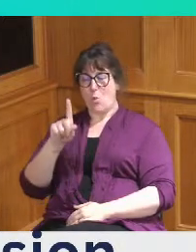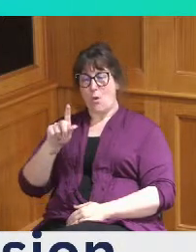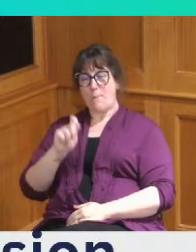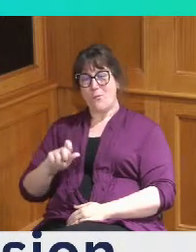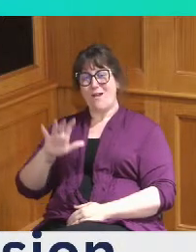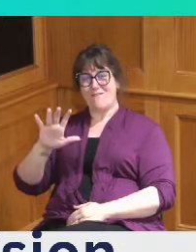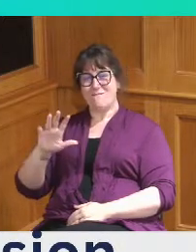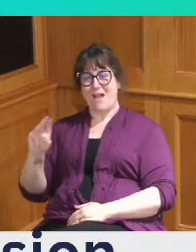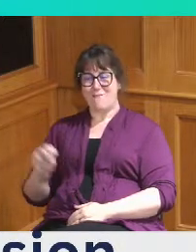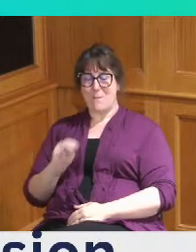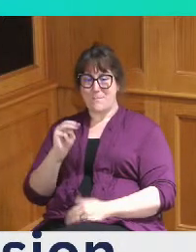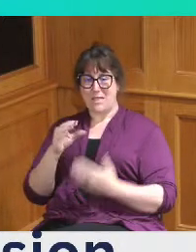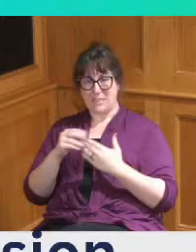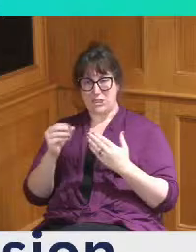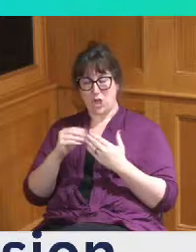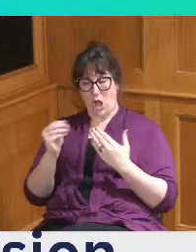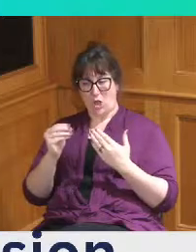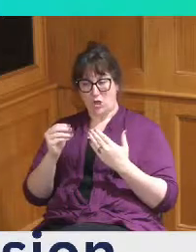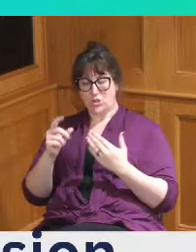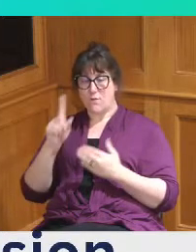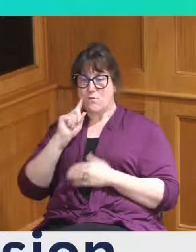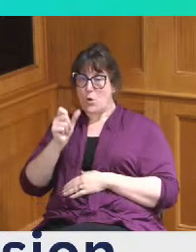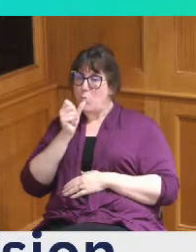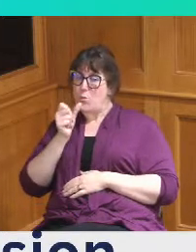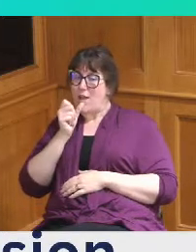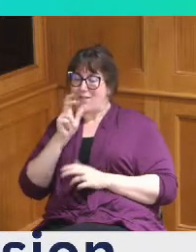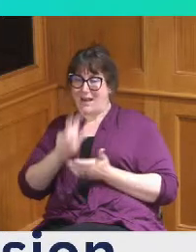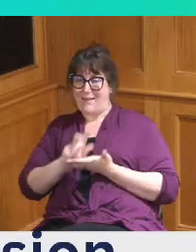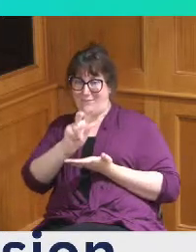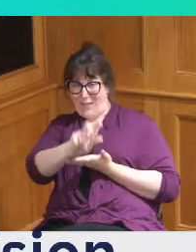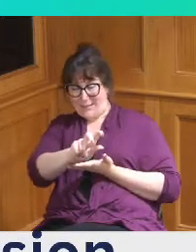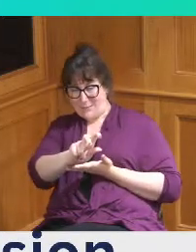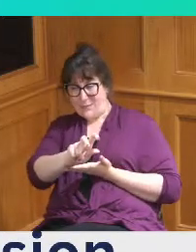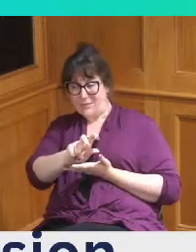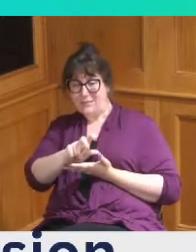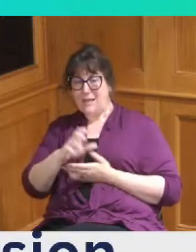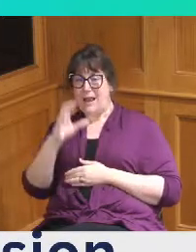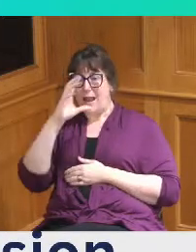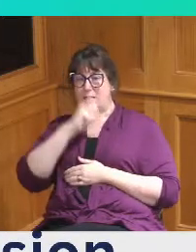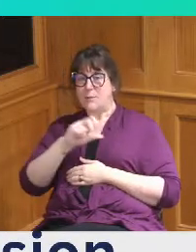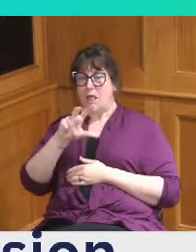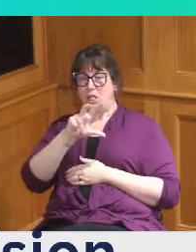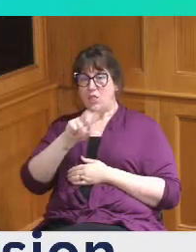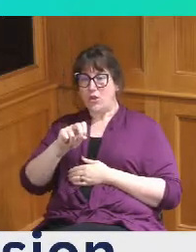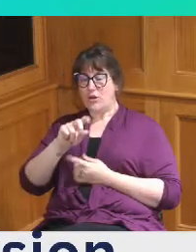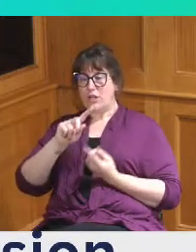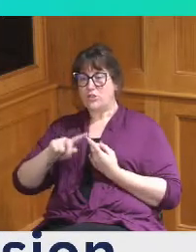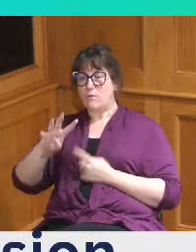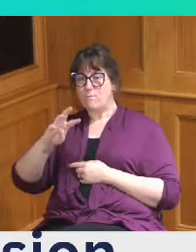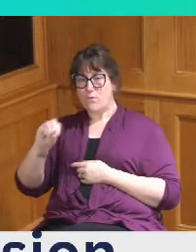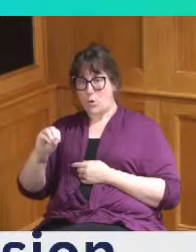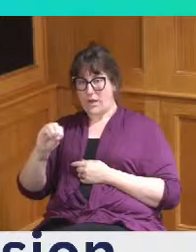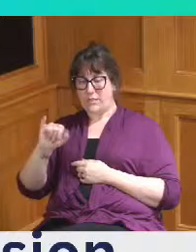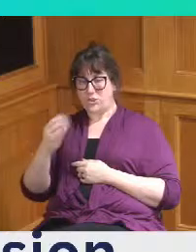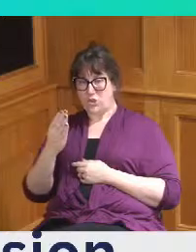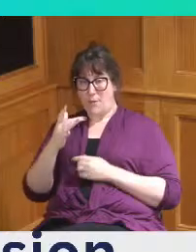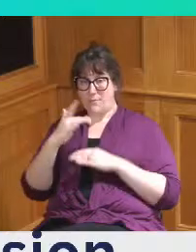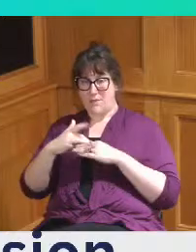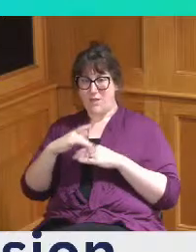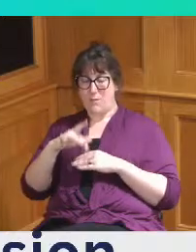million estimated in private investment, and an estimated 30 to 40 jobs.